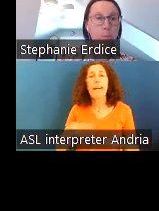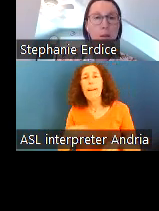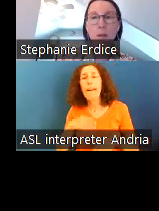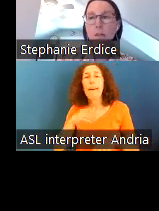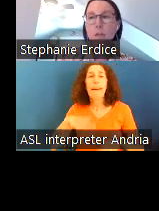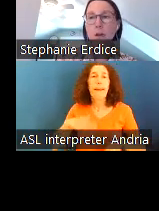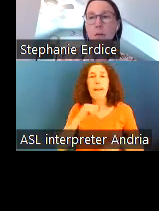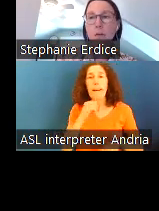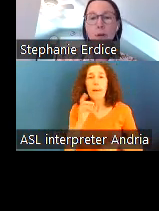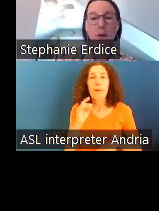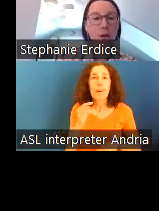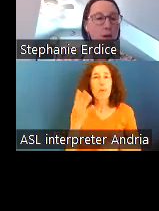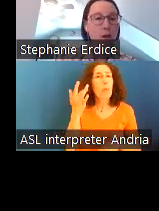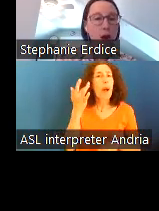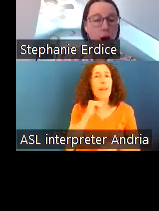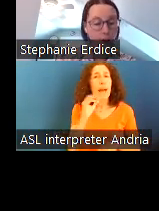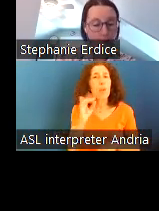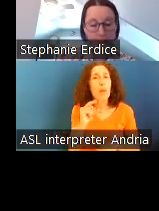here. So